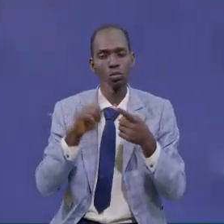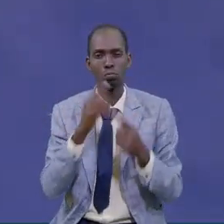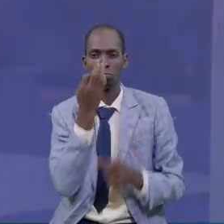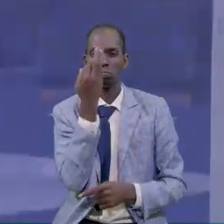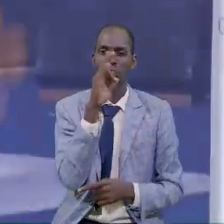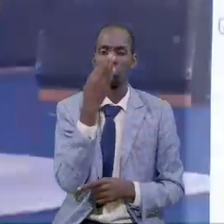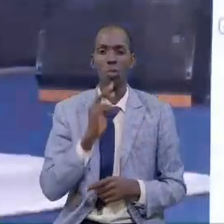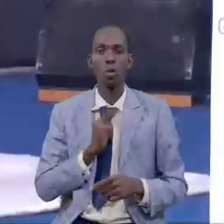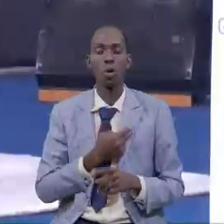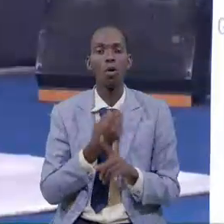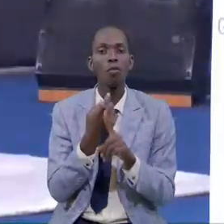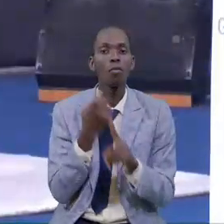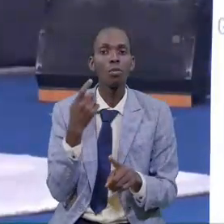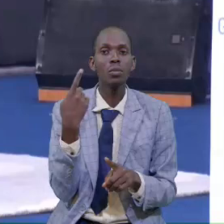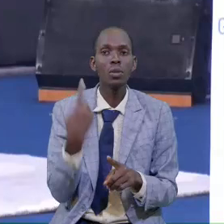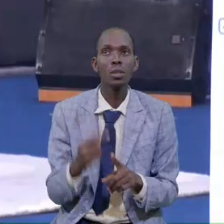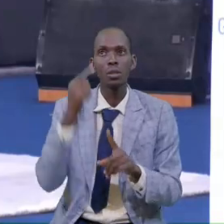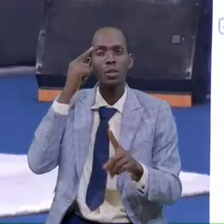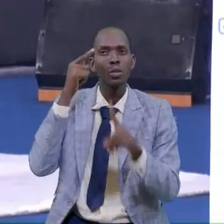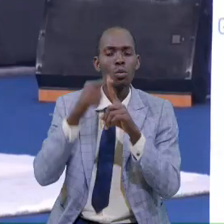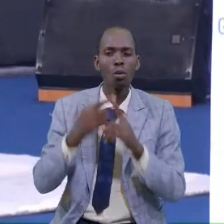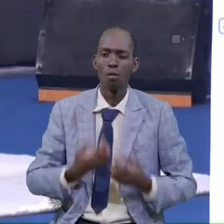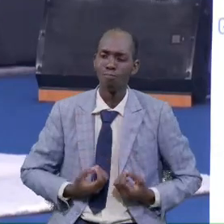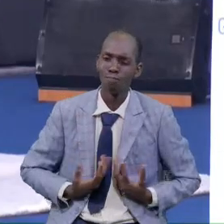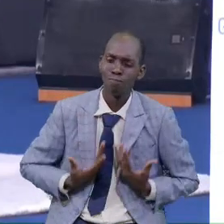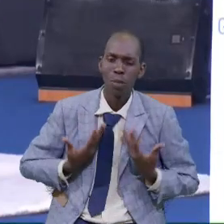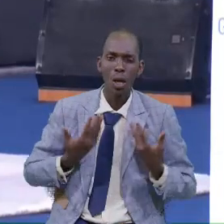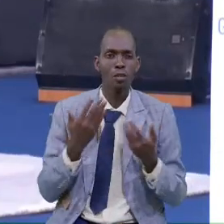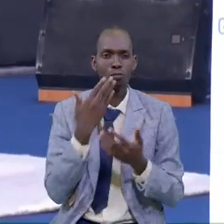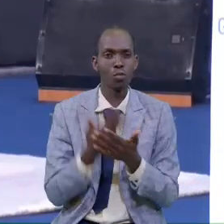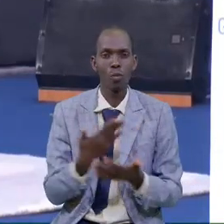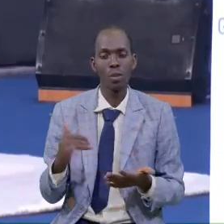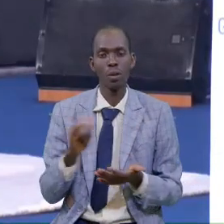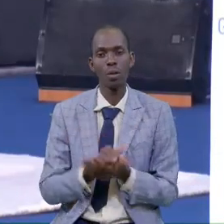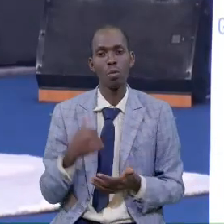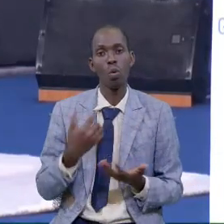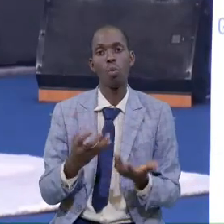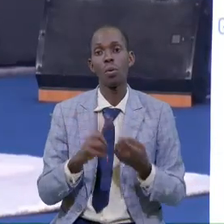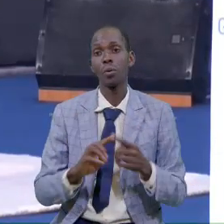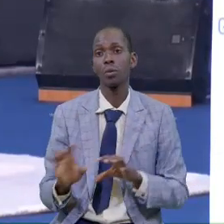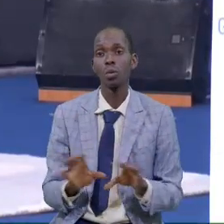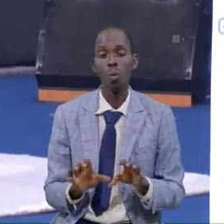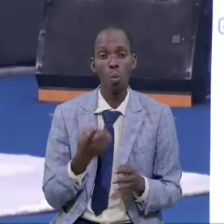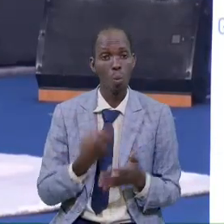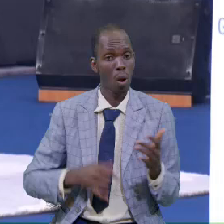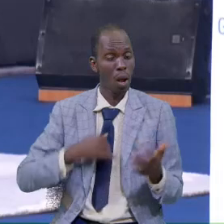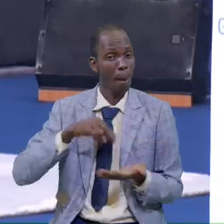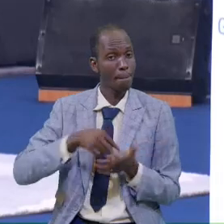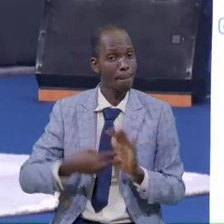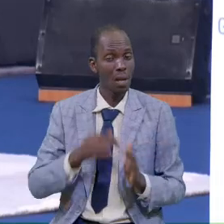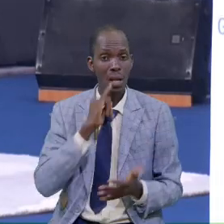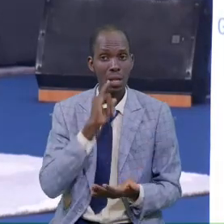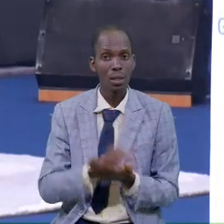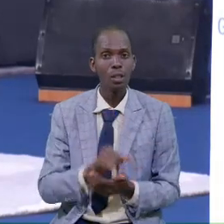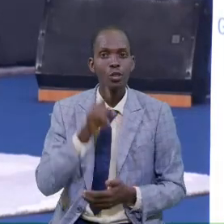wonderful, delightsome things we need to do. What I'm saying is, you forget you are going to